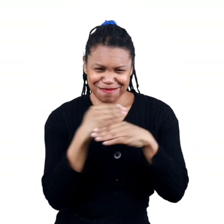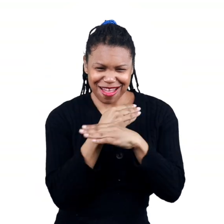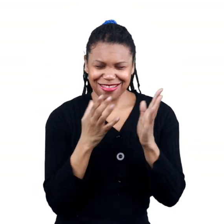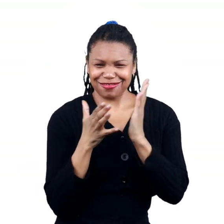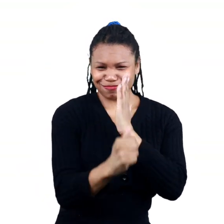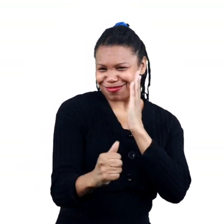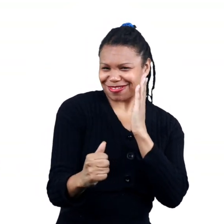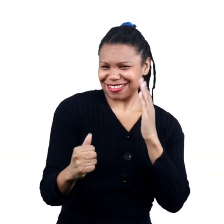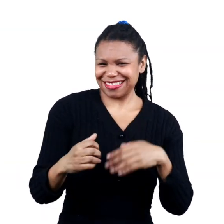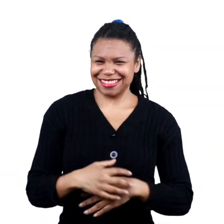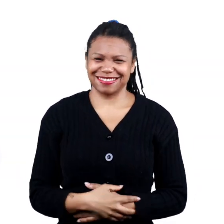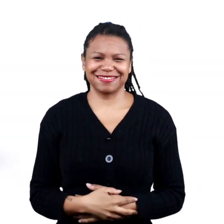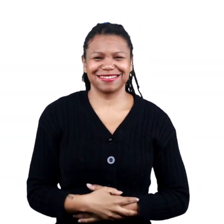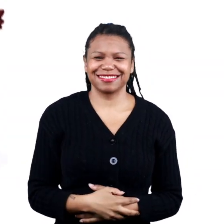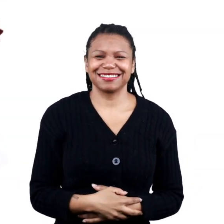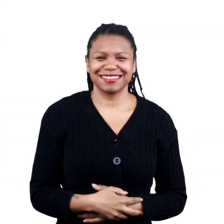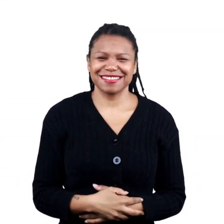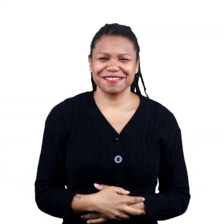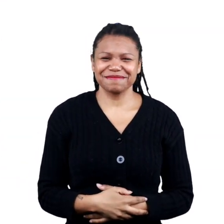be a regrouping superhero.